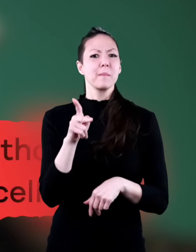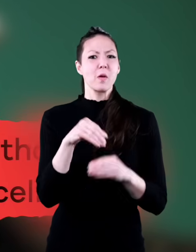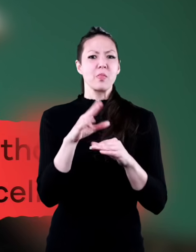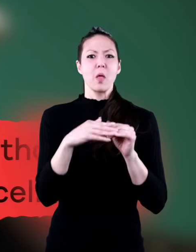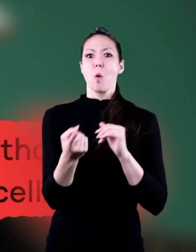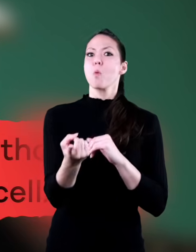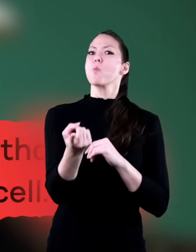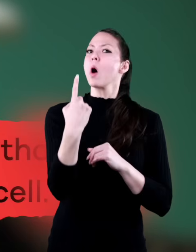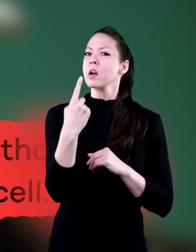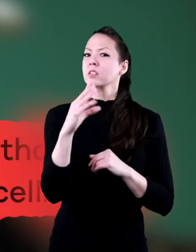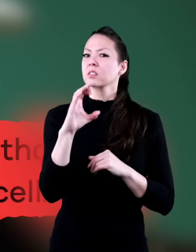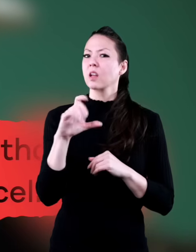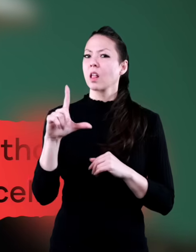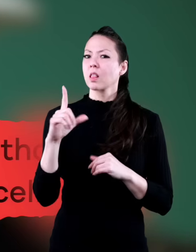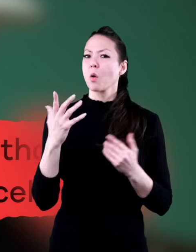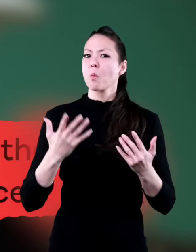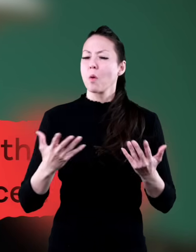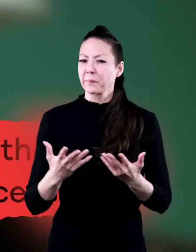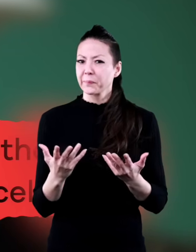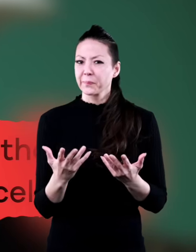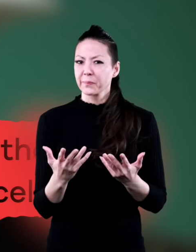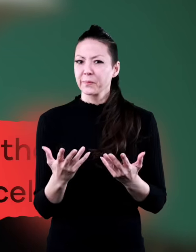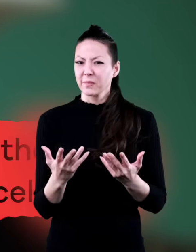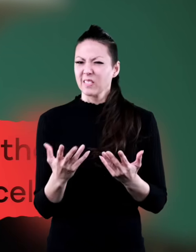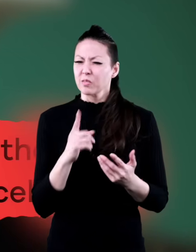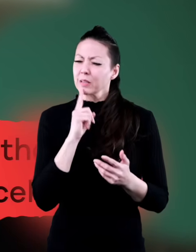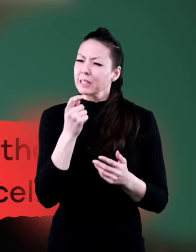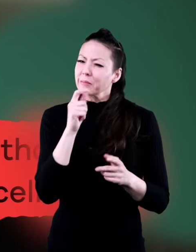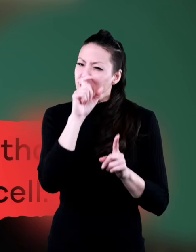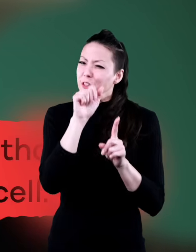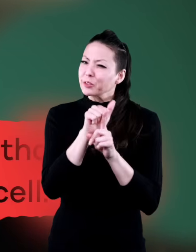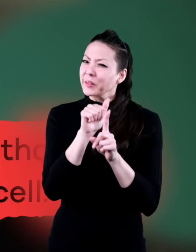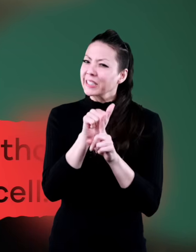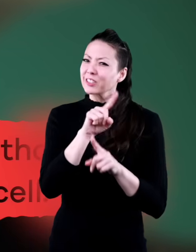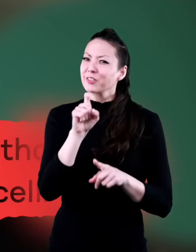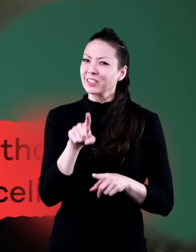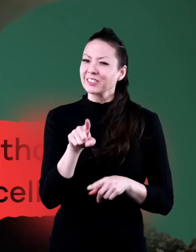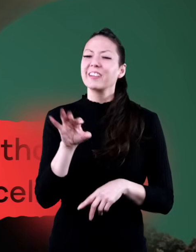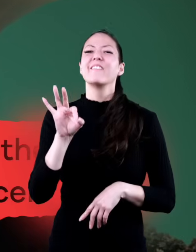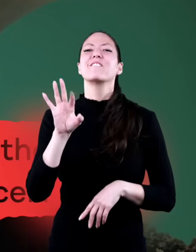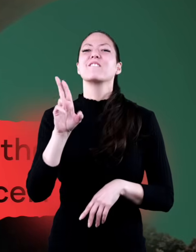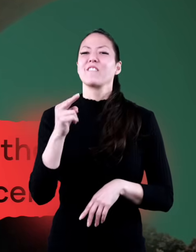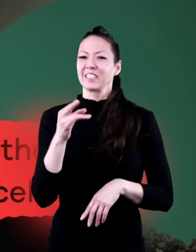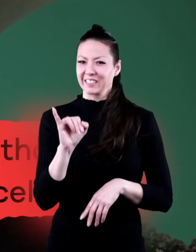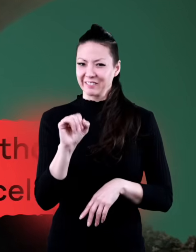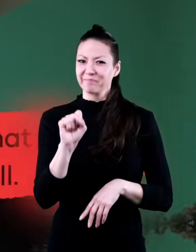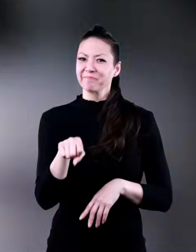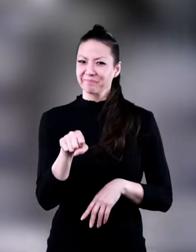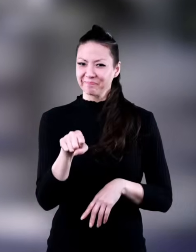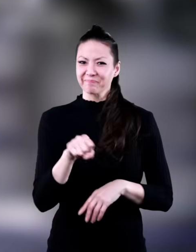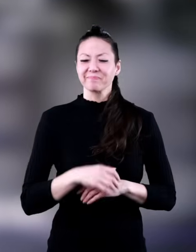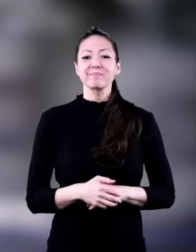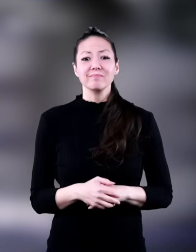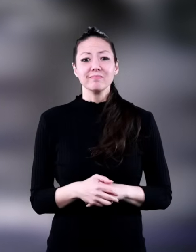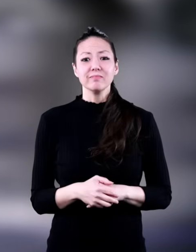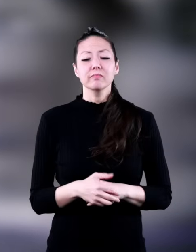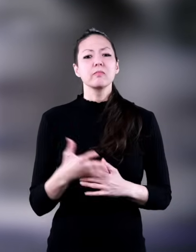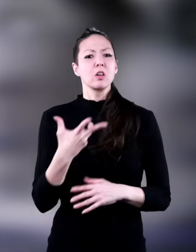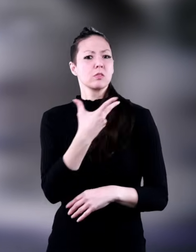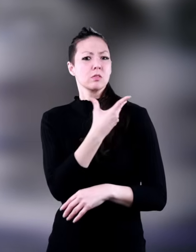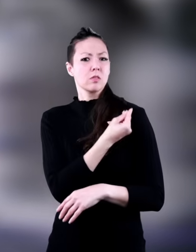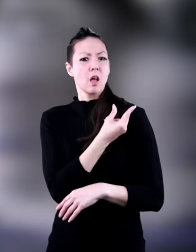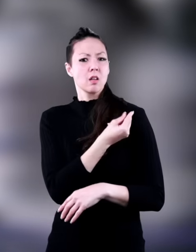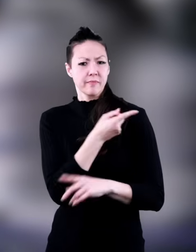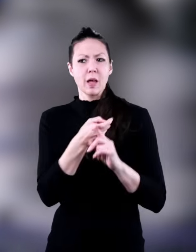made up of more than one cell this is a tricky one fungi what is